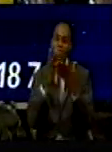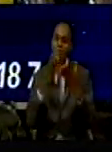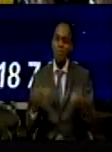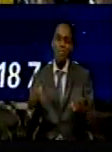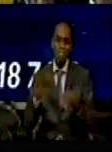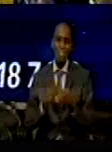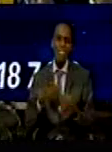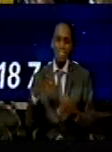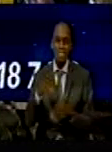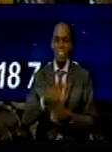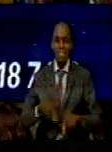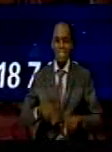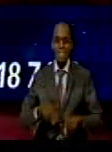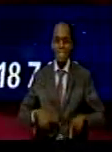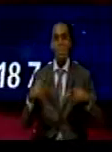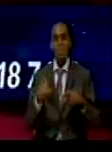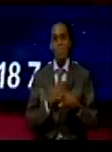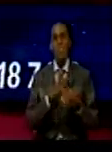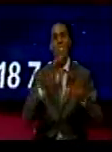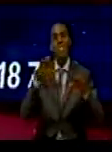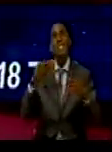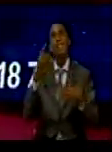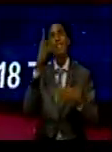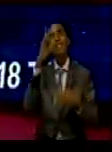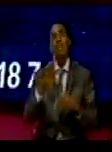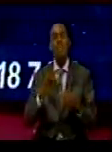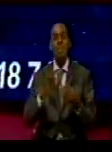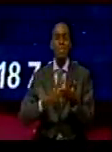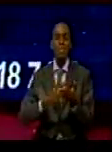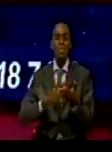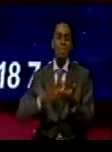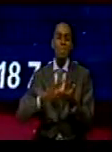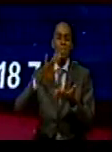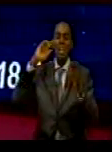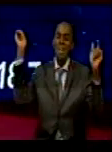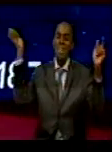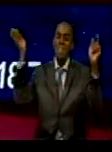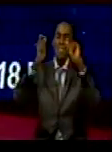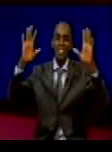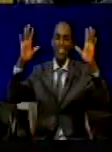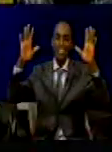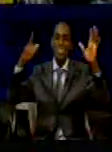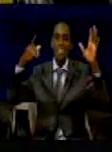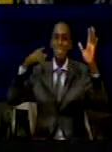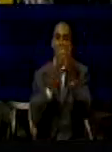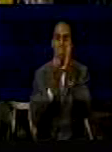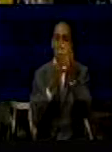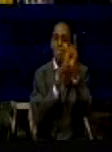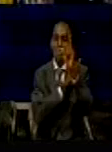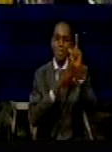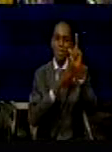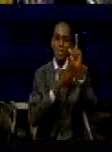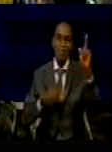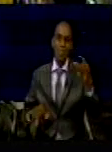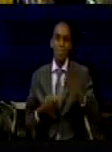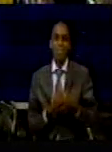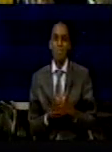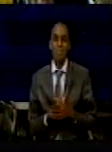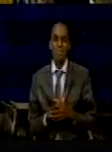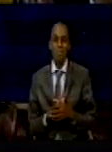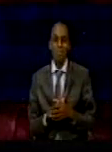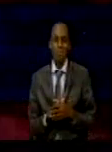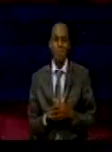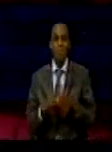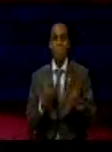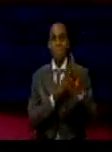life. So we give God glory. Hallelujah. Praise the Lord. Put your hands together for Jesus.